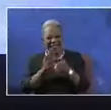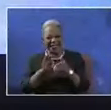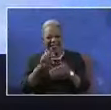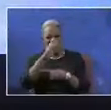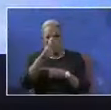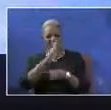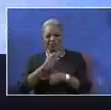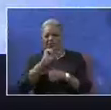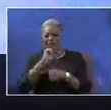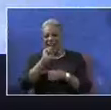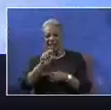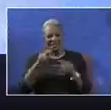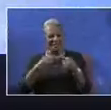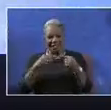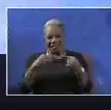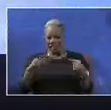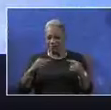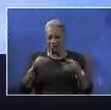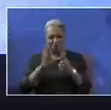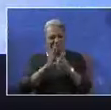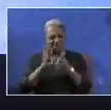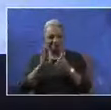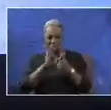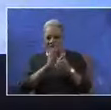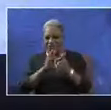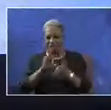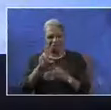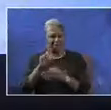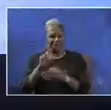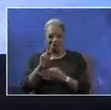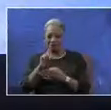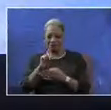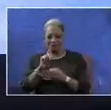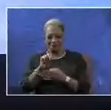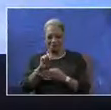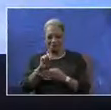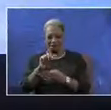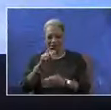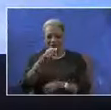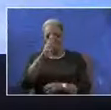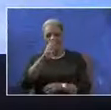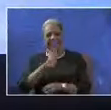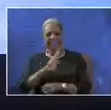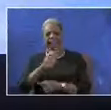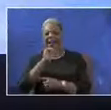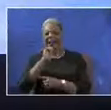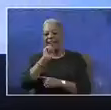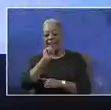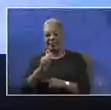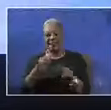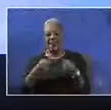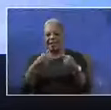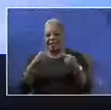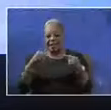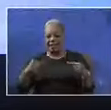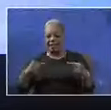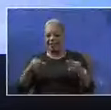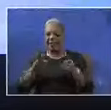an anti-numbering God. God is not an anti-census God. And that's